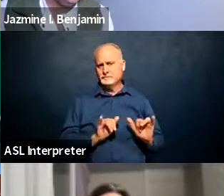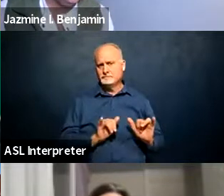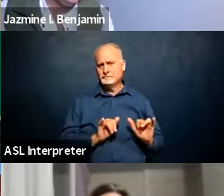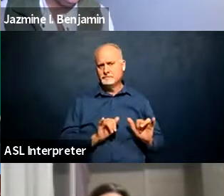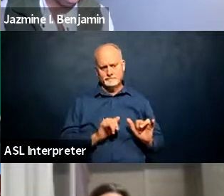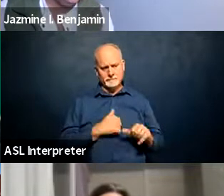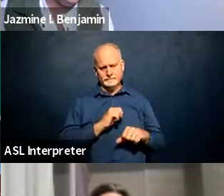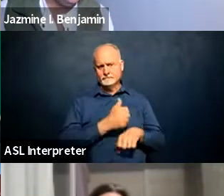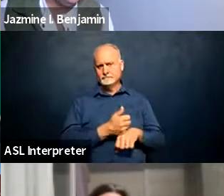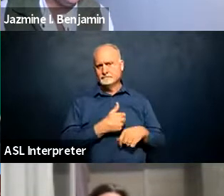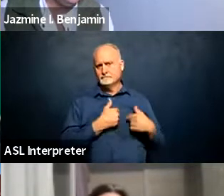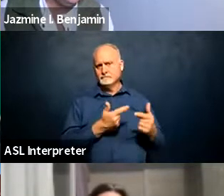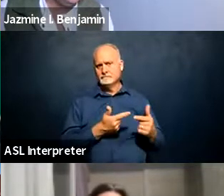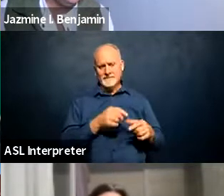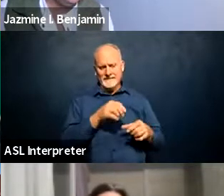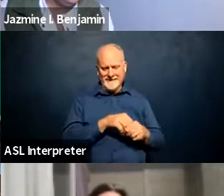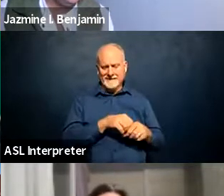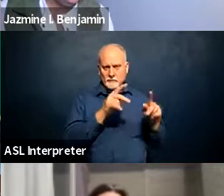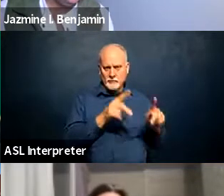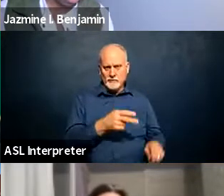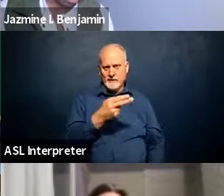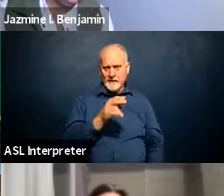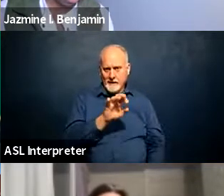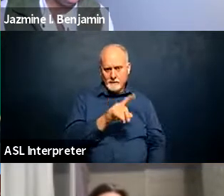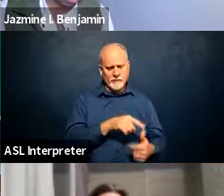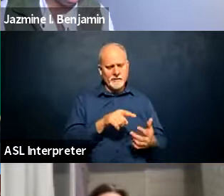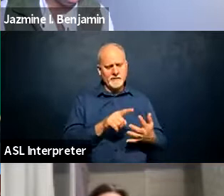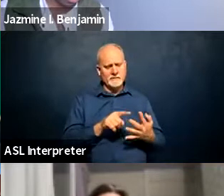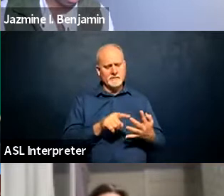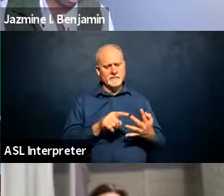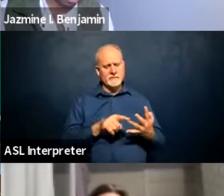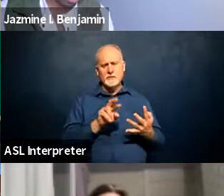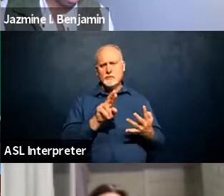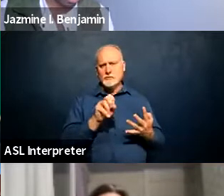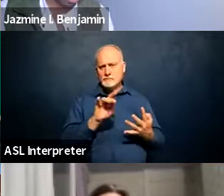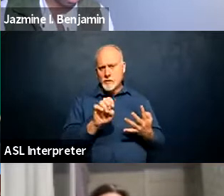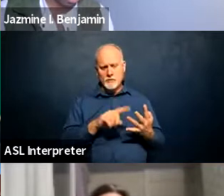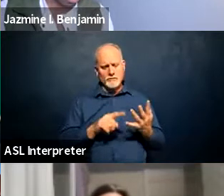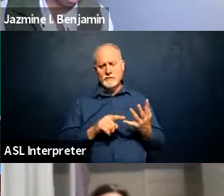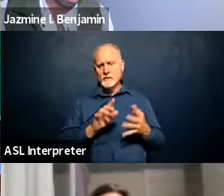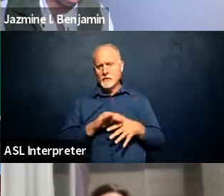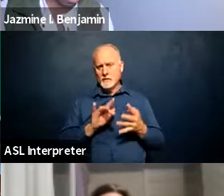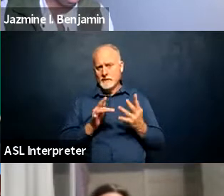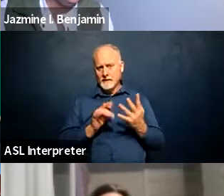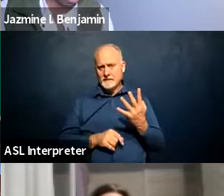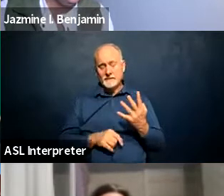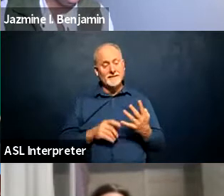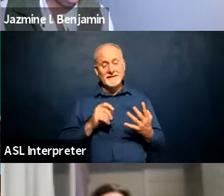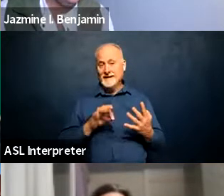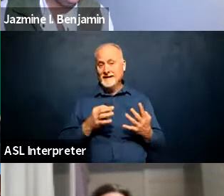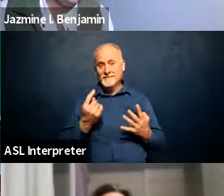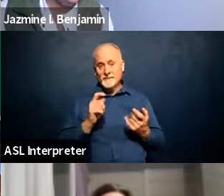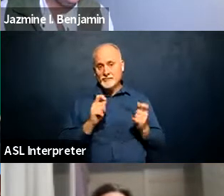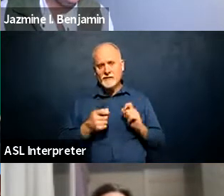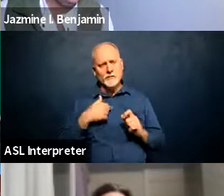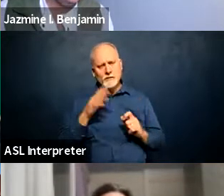set aside to have in-person, hybrid, remote, and online courses available to our students. If things change, we'll certainly